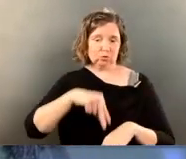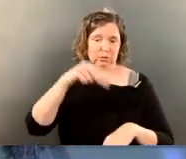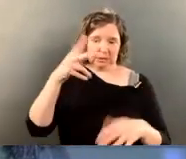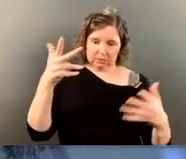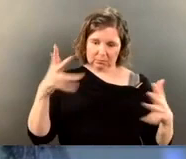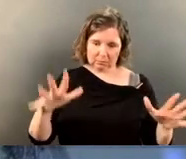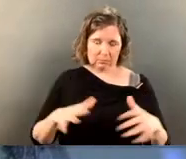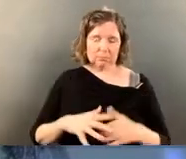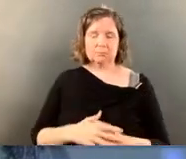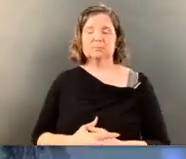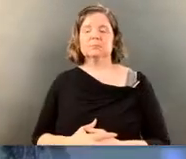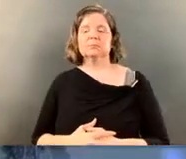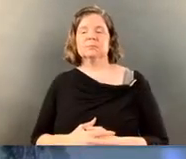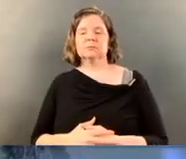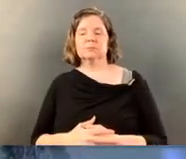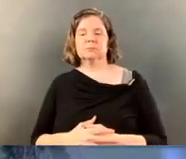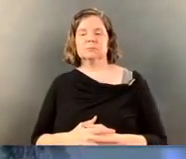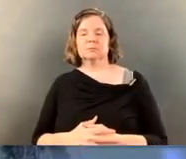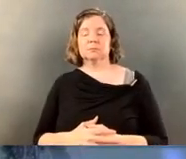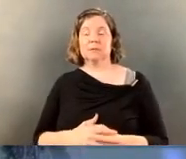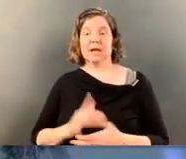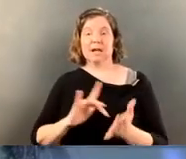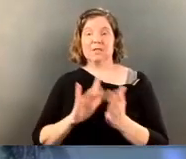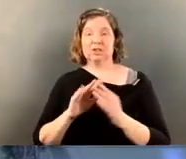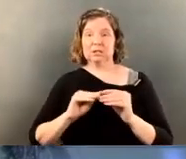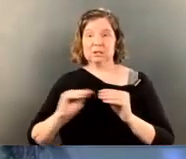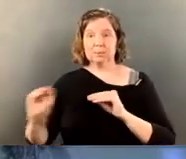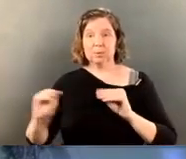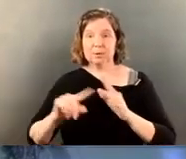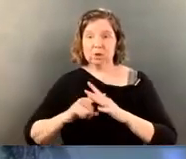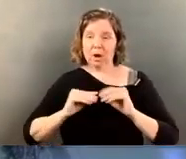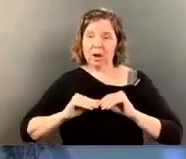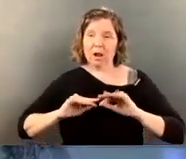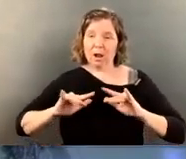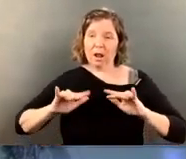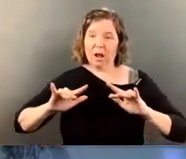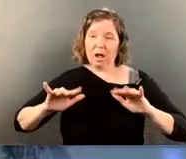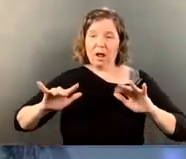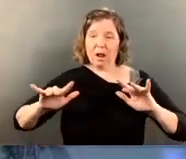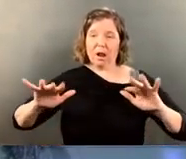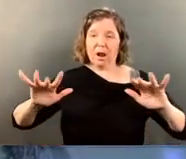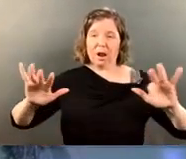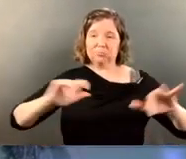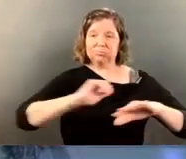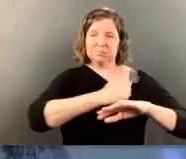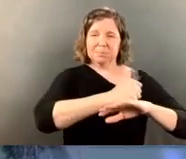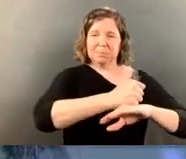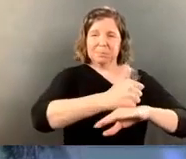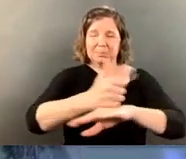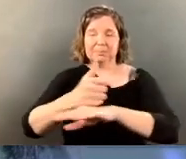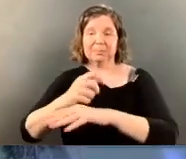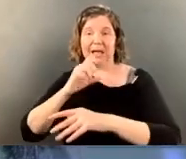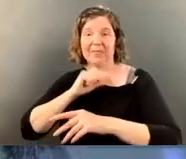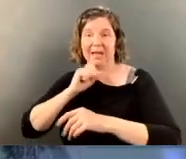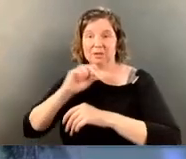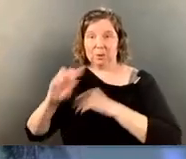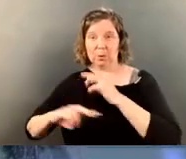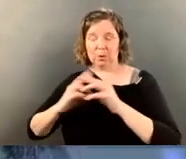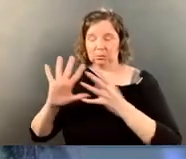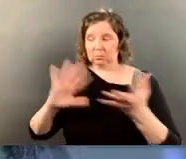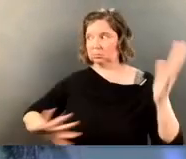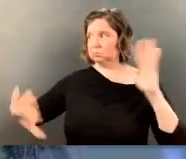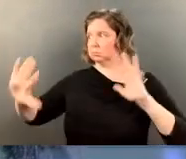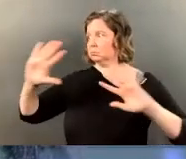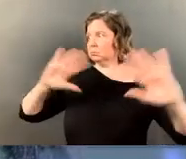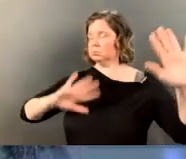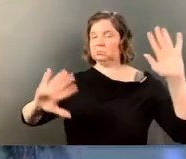from the dead. And the Jesus movement starts and it goes like gangbusters, right? Turns the ancient world upside down. And like we